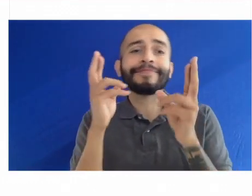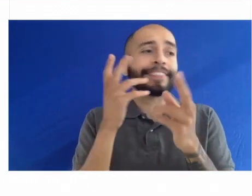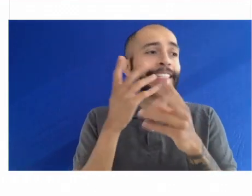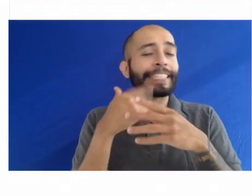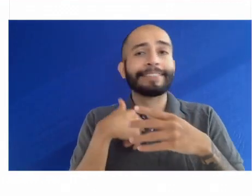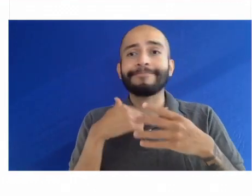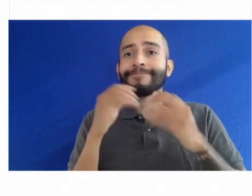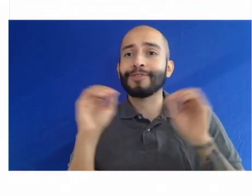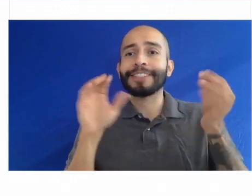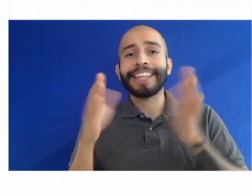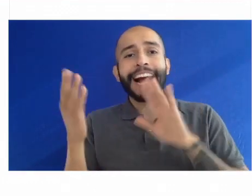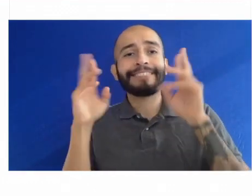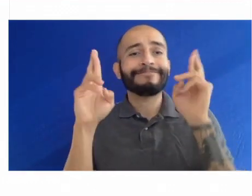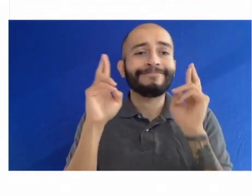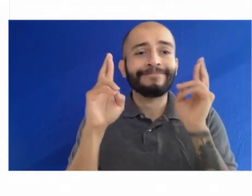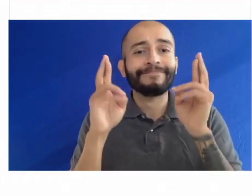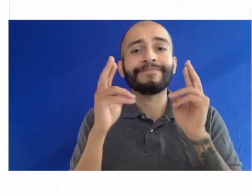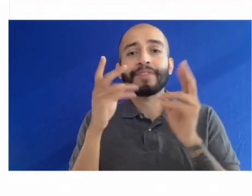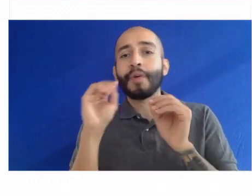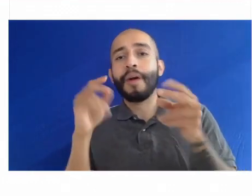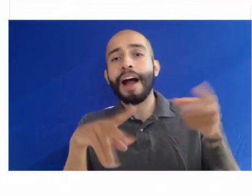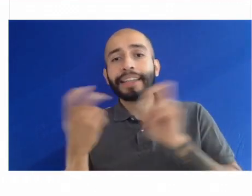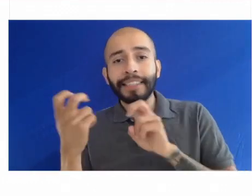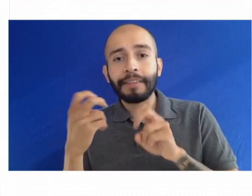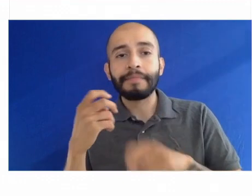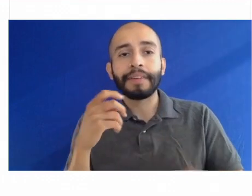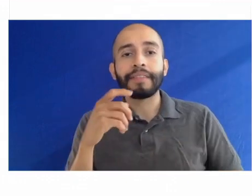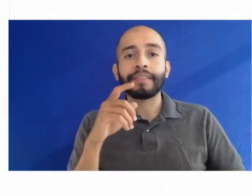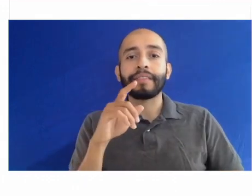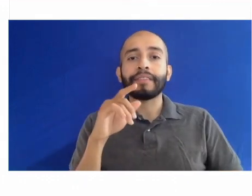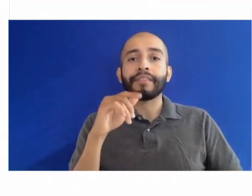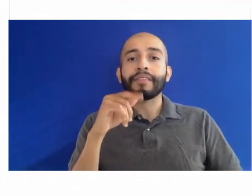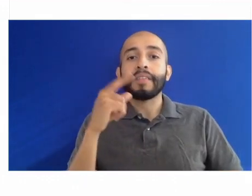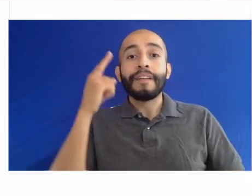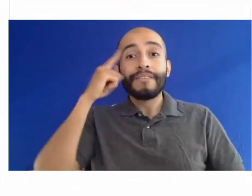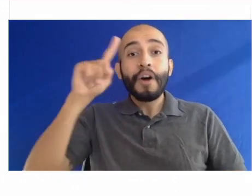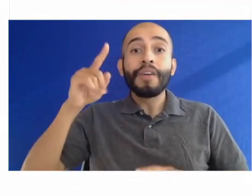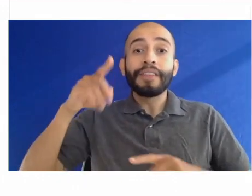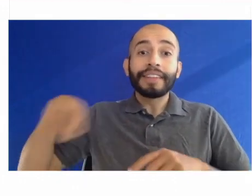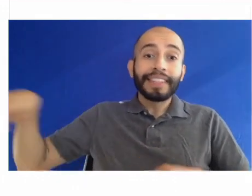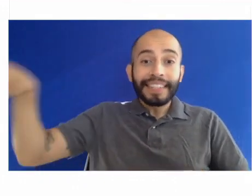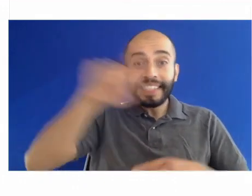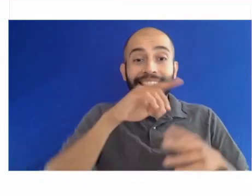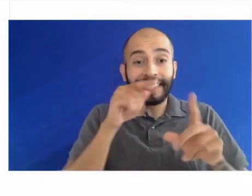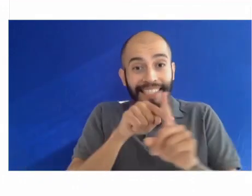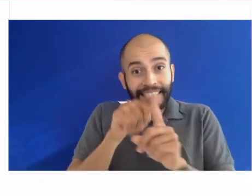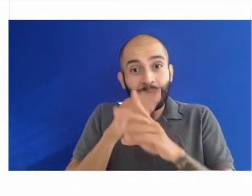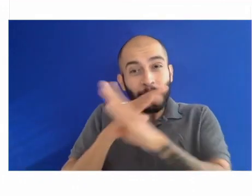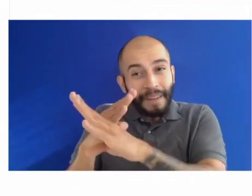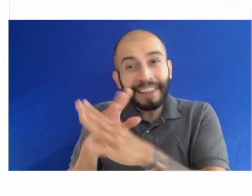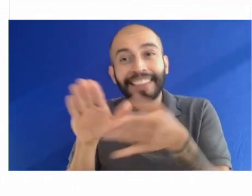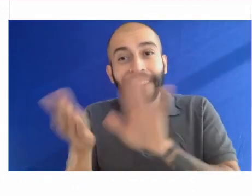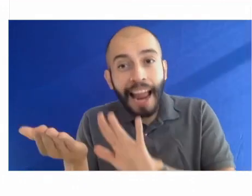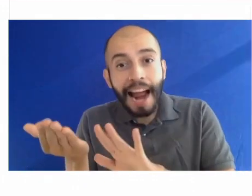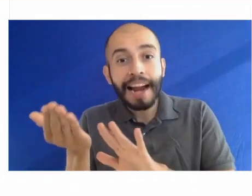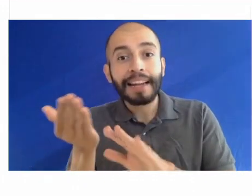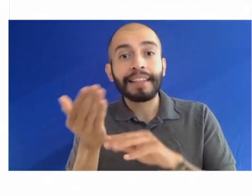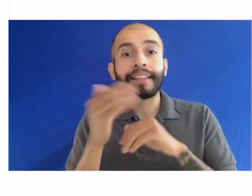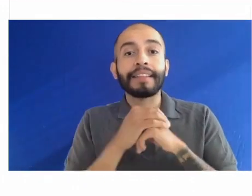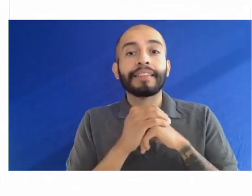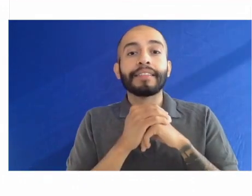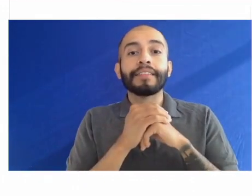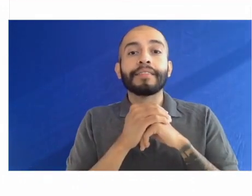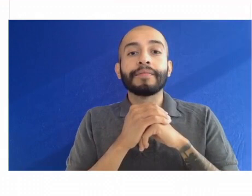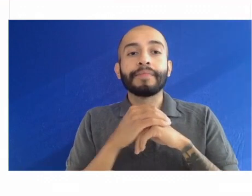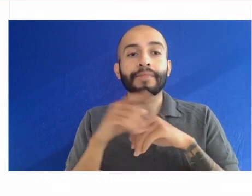tomorrow? Not very many, okay? And so therefore, most people don't respond to that message because they don't believe it's going to happen to them